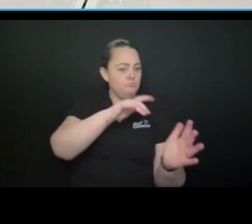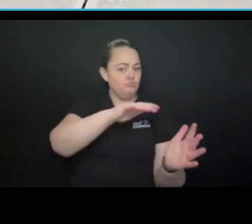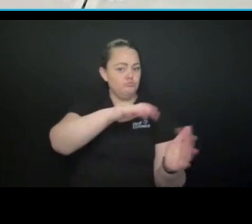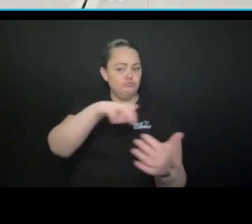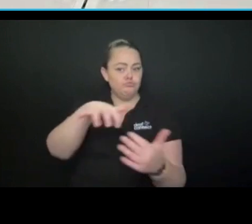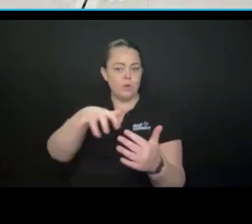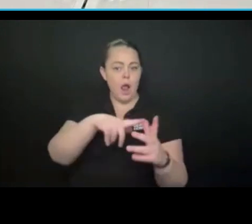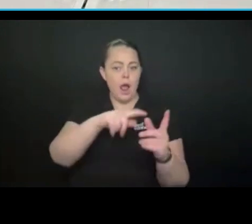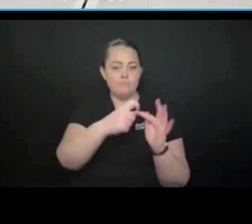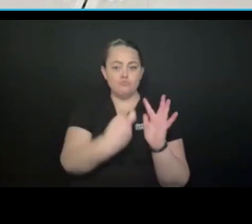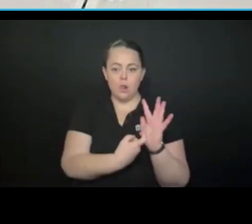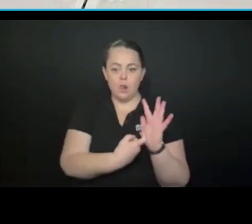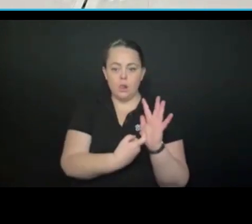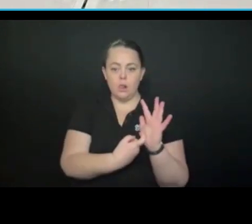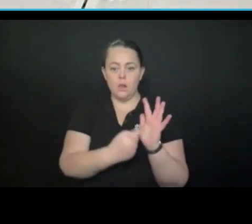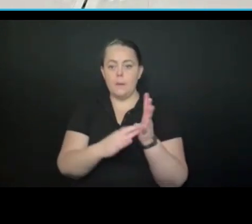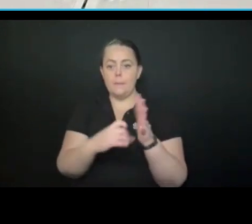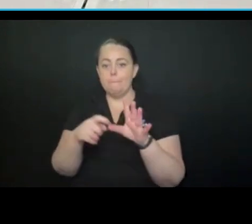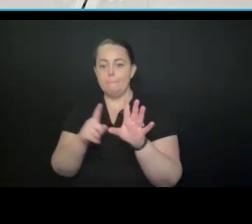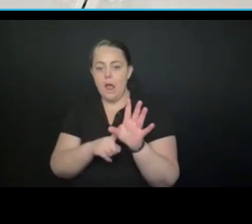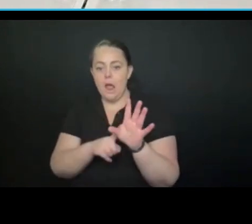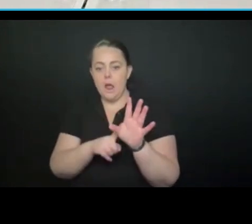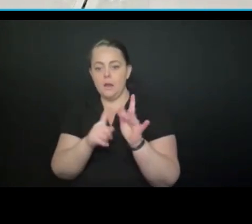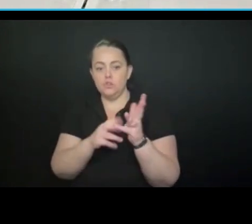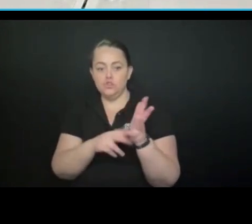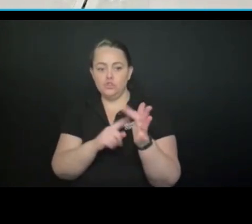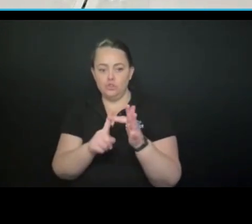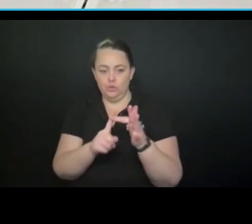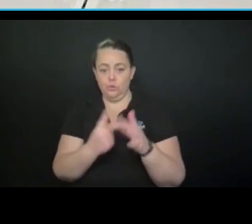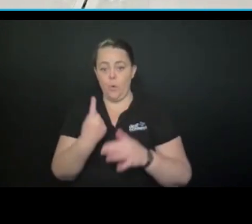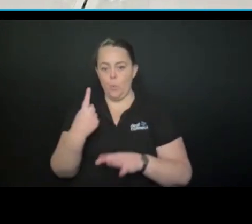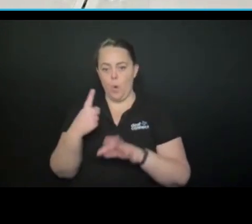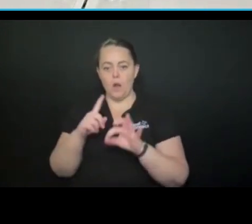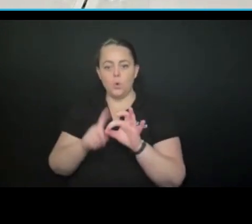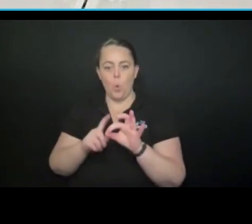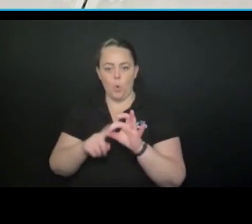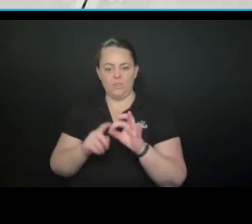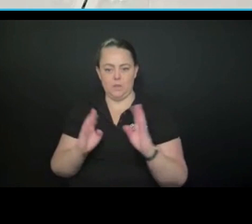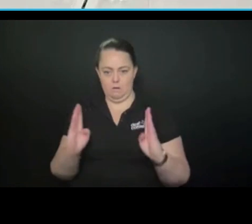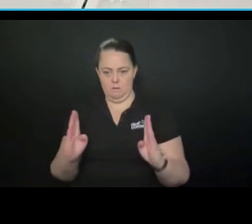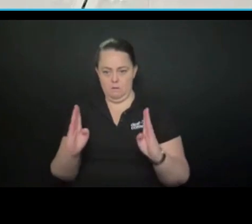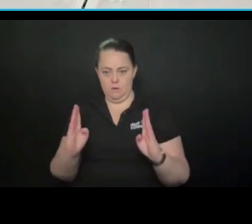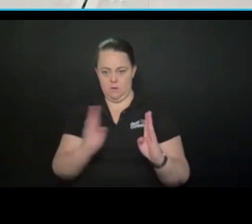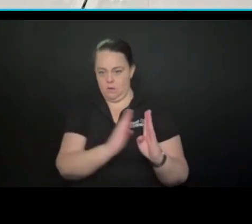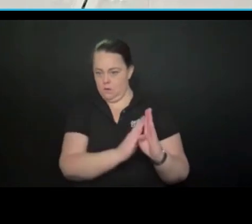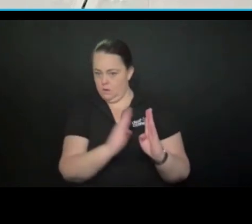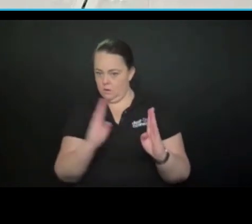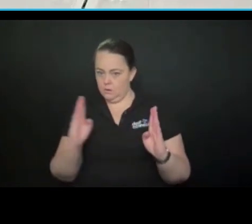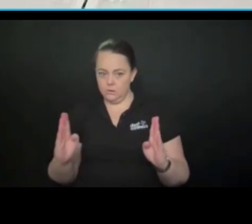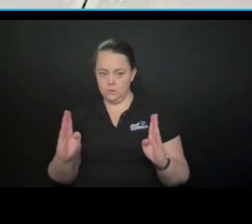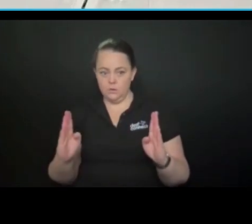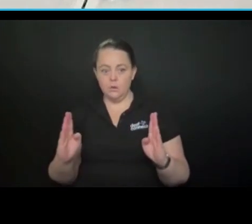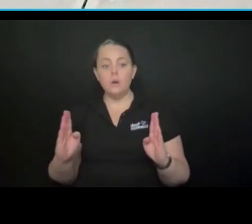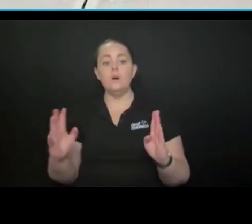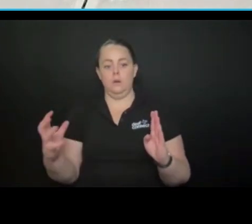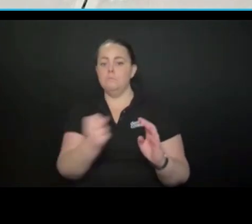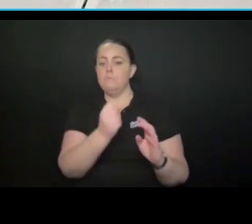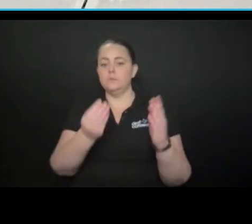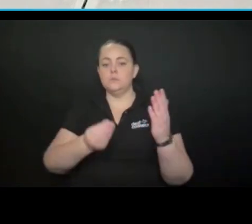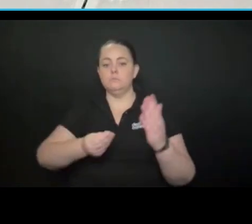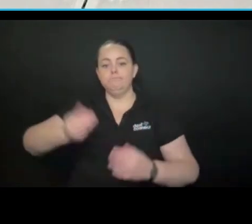requirements, providers will then be required to submit their quality indicator data between 1 and 21 July